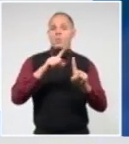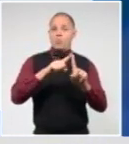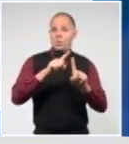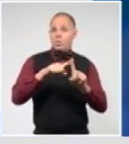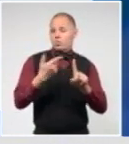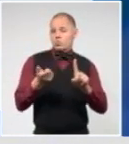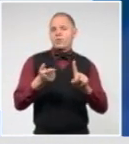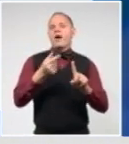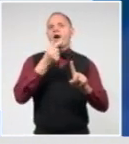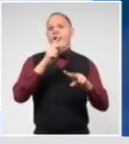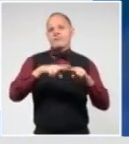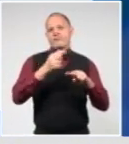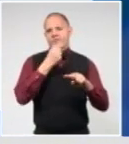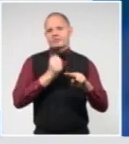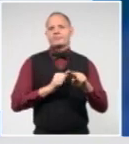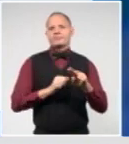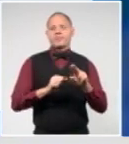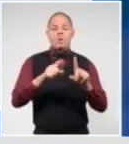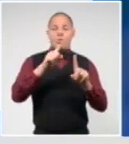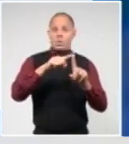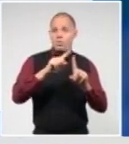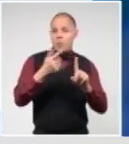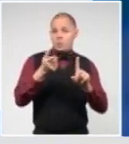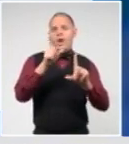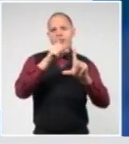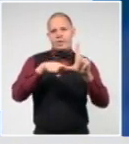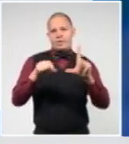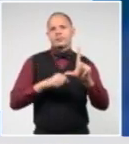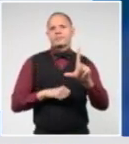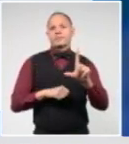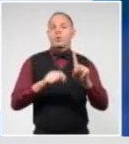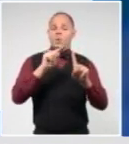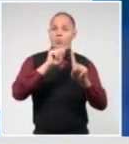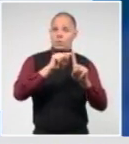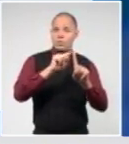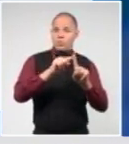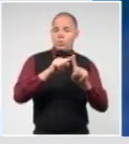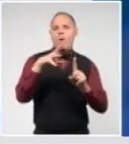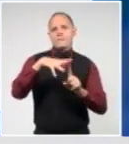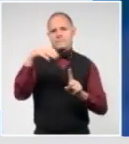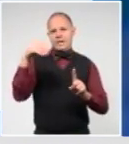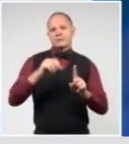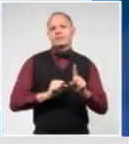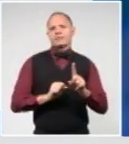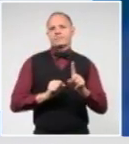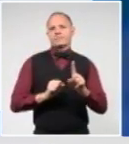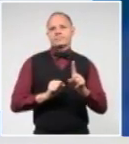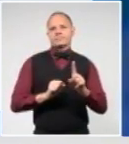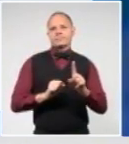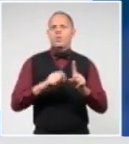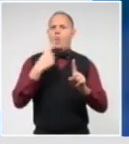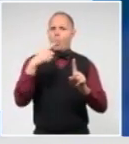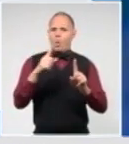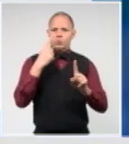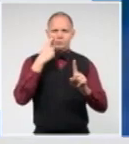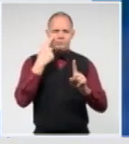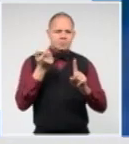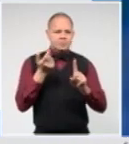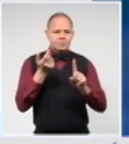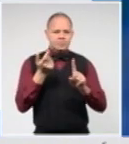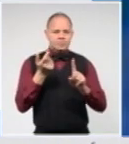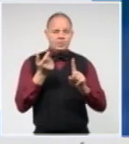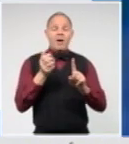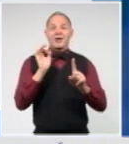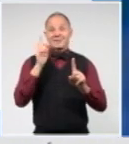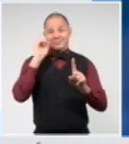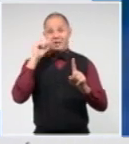Regla, and Plaza, as well as the imported case from Playa, which does not figure on this list as it is